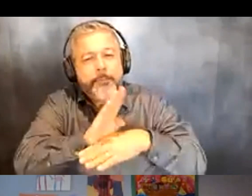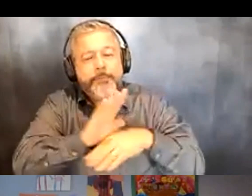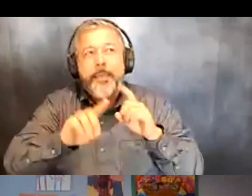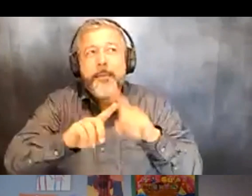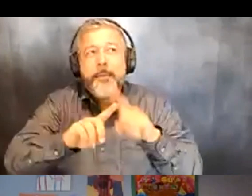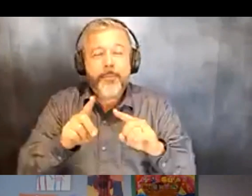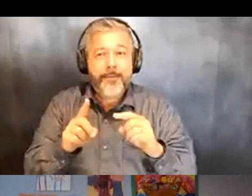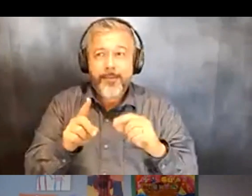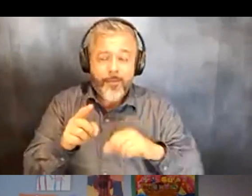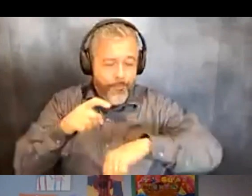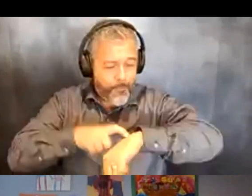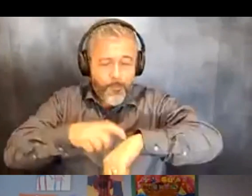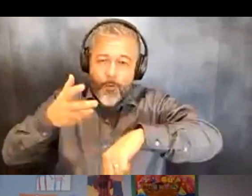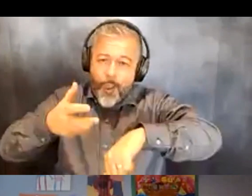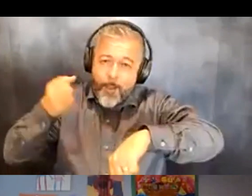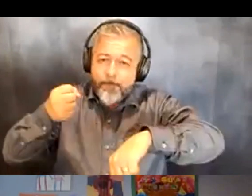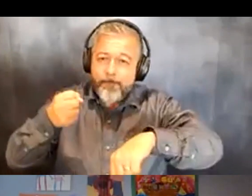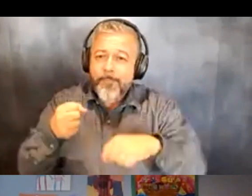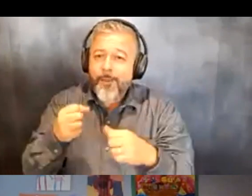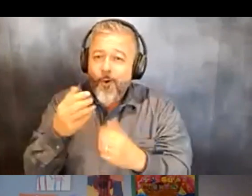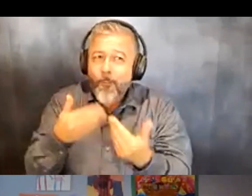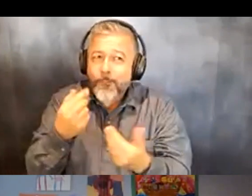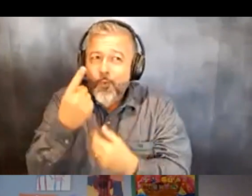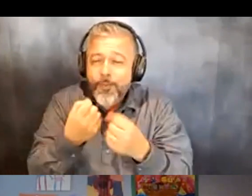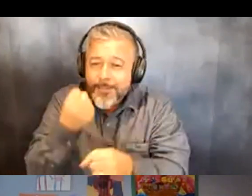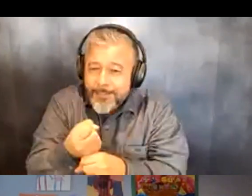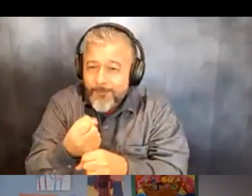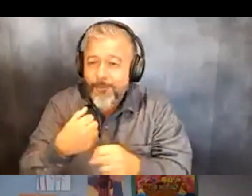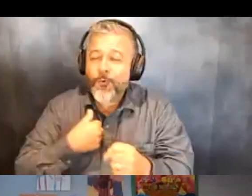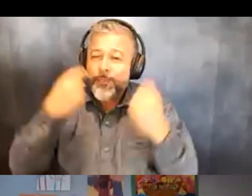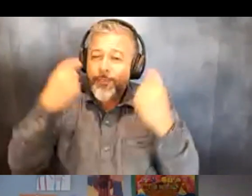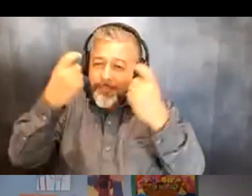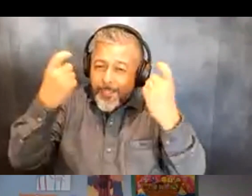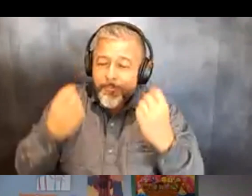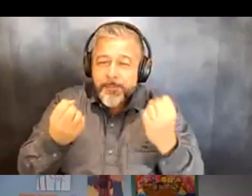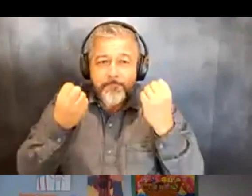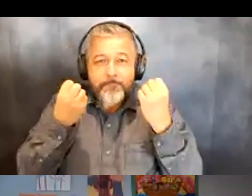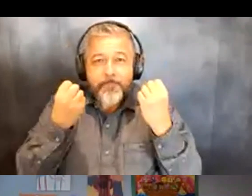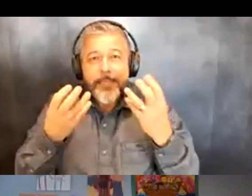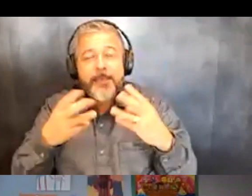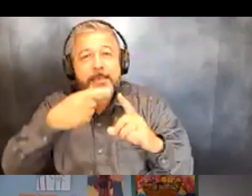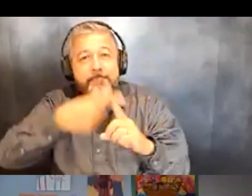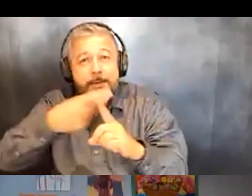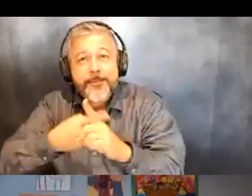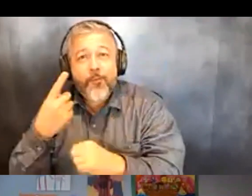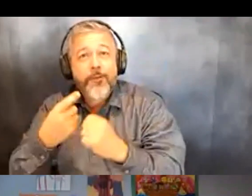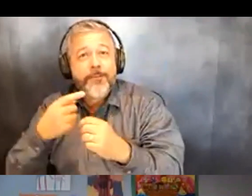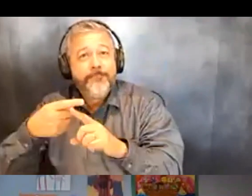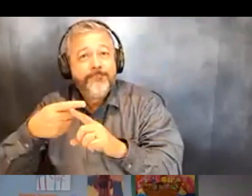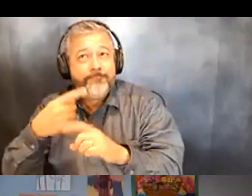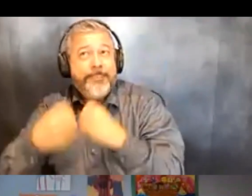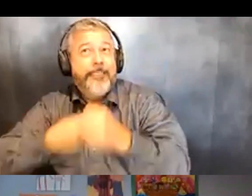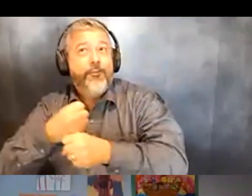a year since we really celebrated the many, many months, years-long commitment to the master